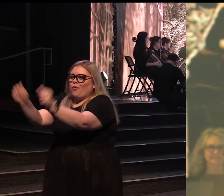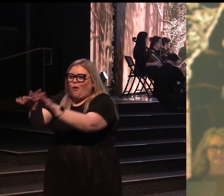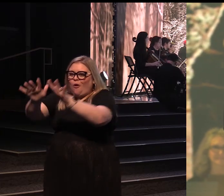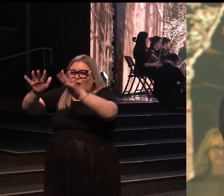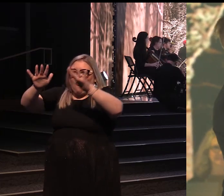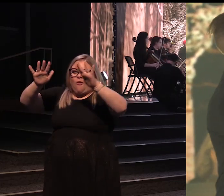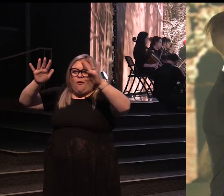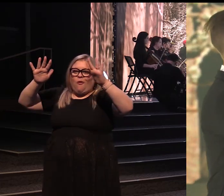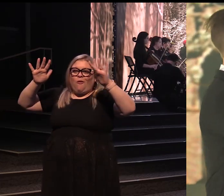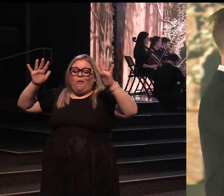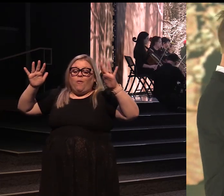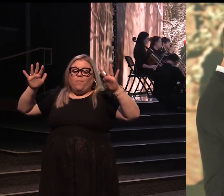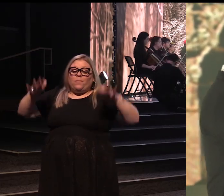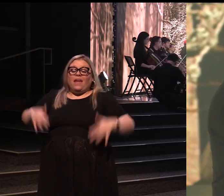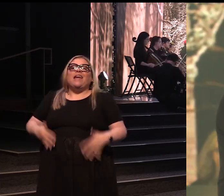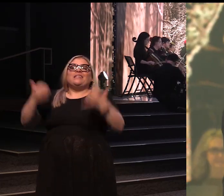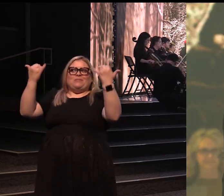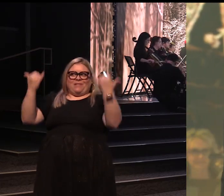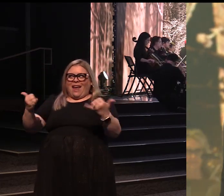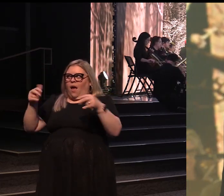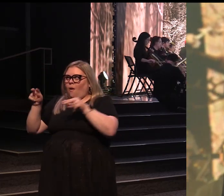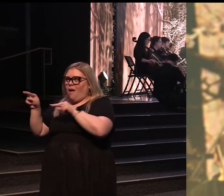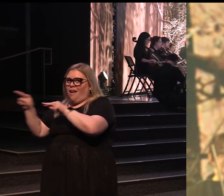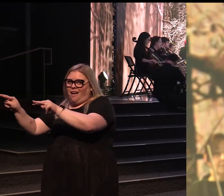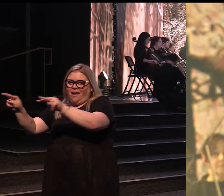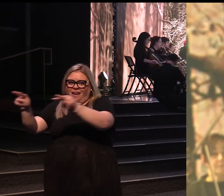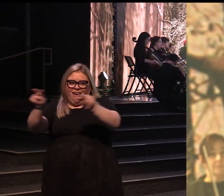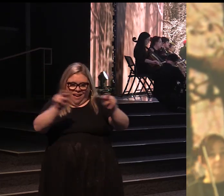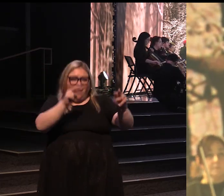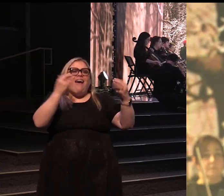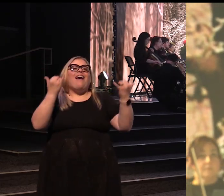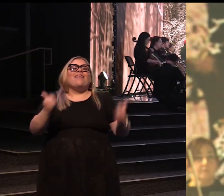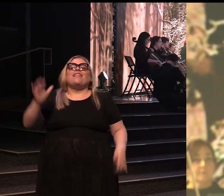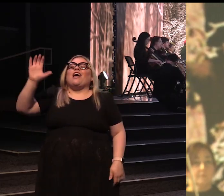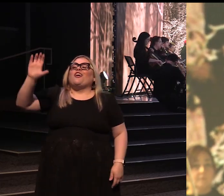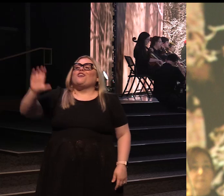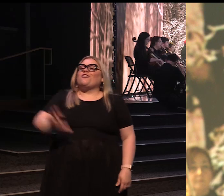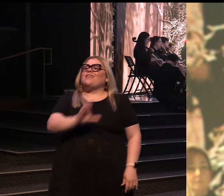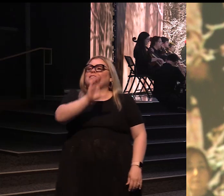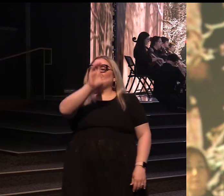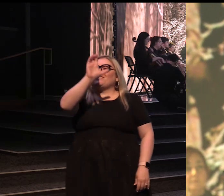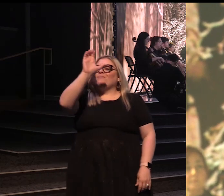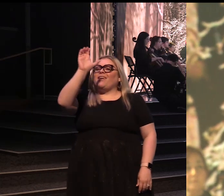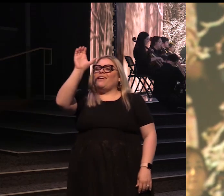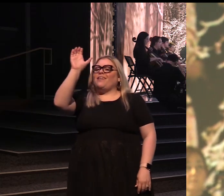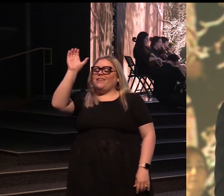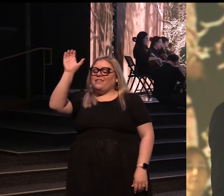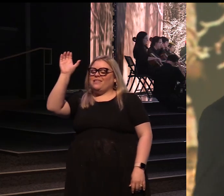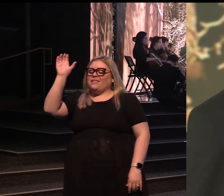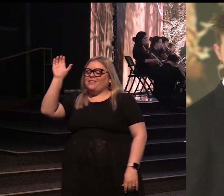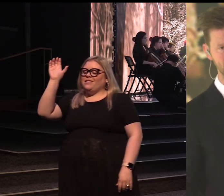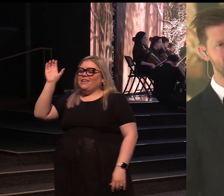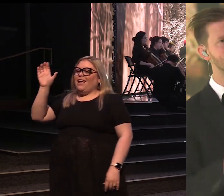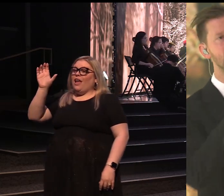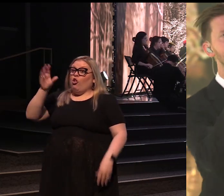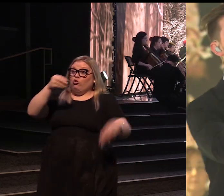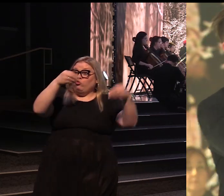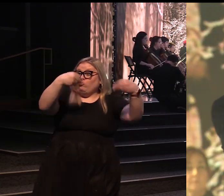lanes aglow. It's beginning to look a lot like Christmas,